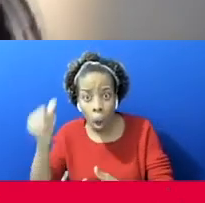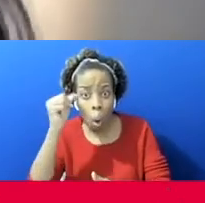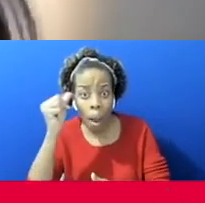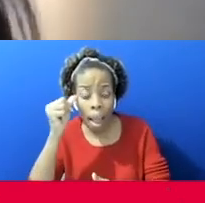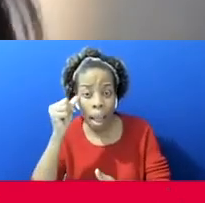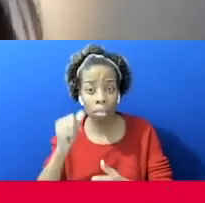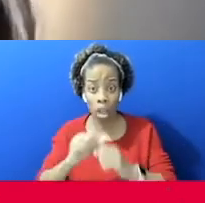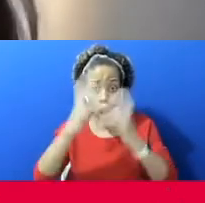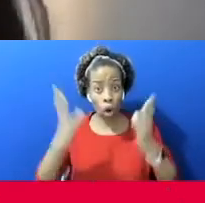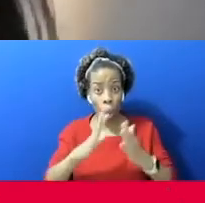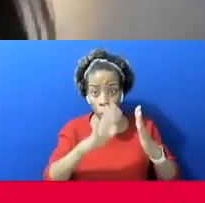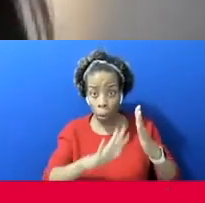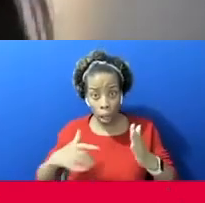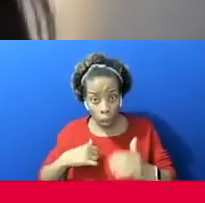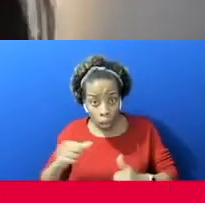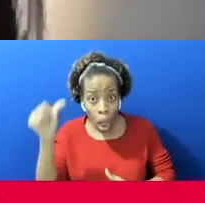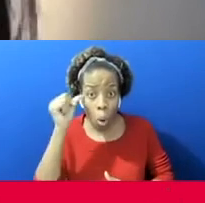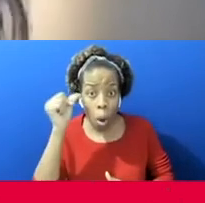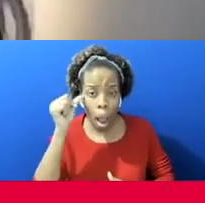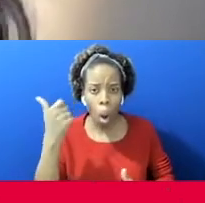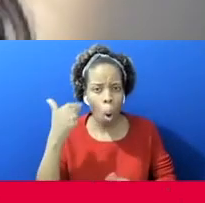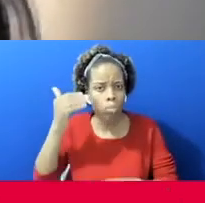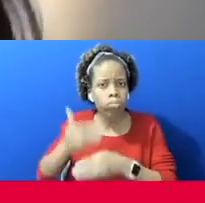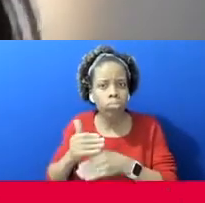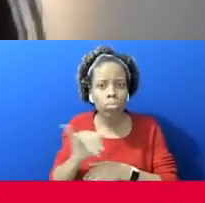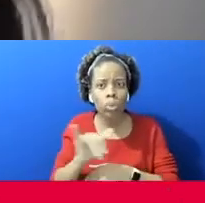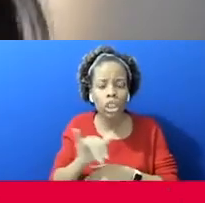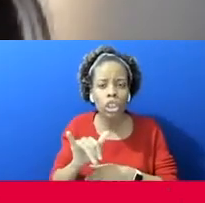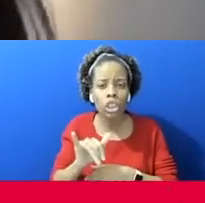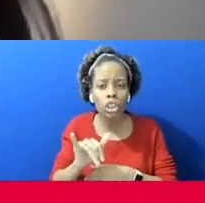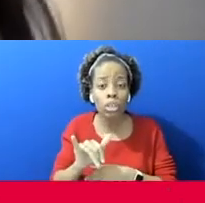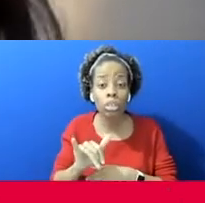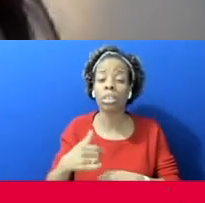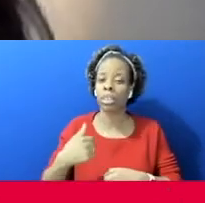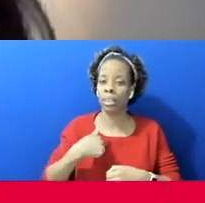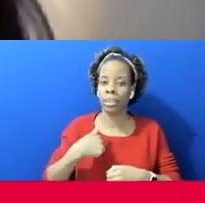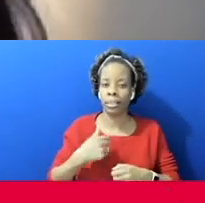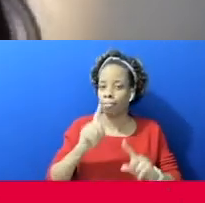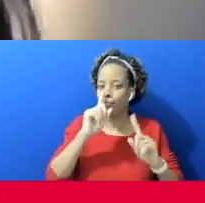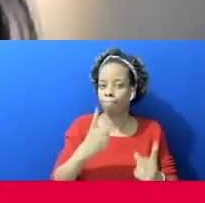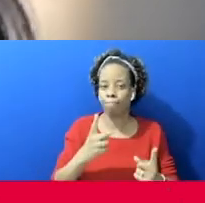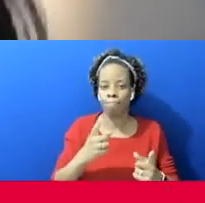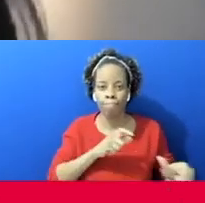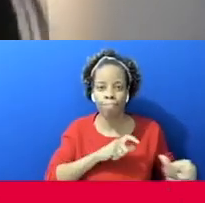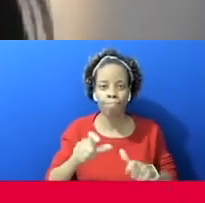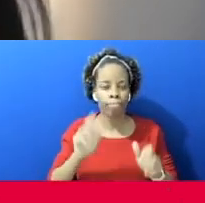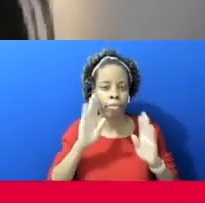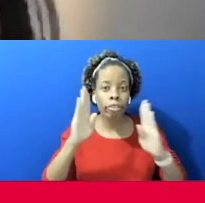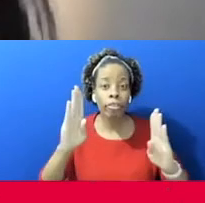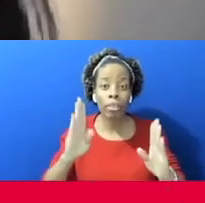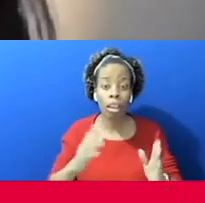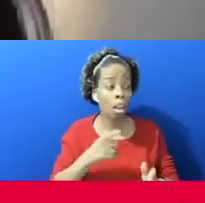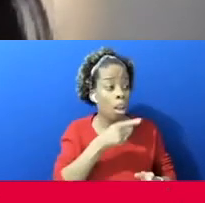So for example, prevent and in sort of in rejecting and campaigning against the implementation of prevent policies on your